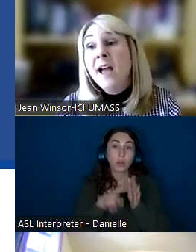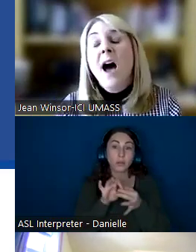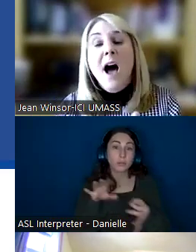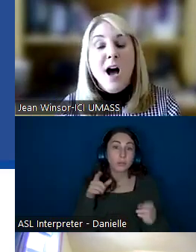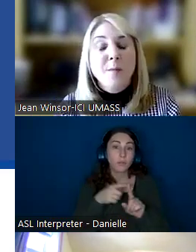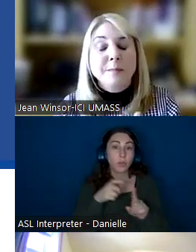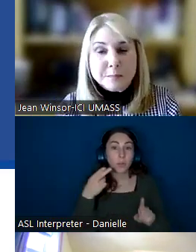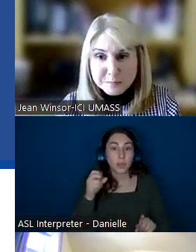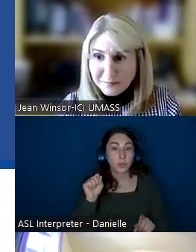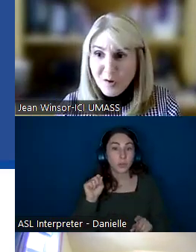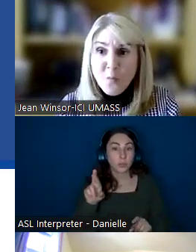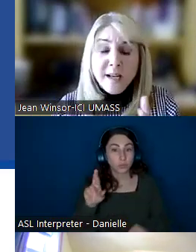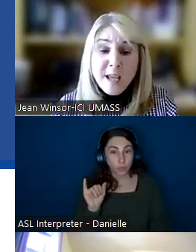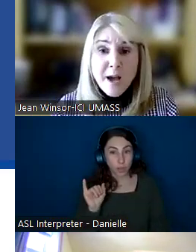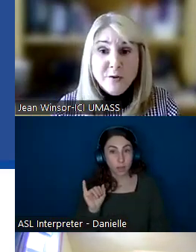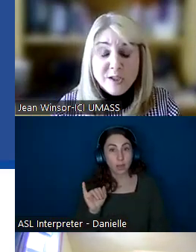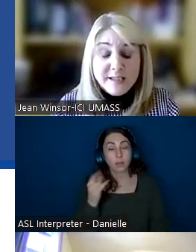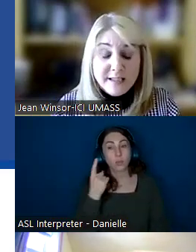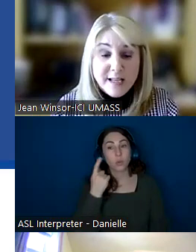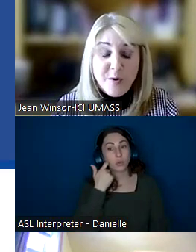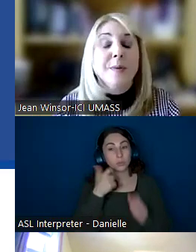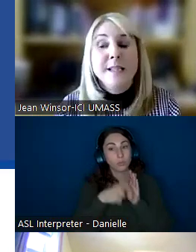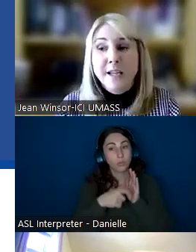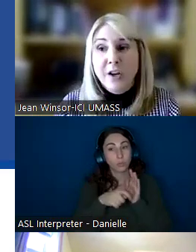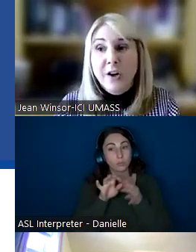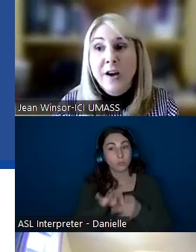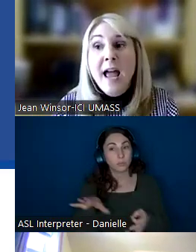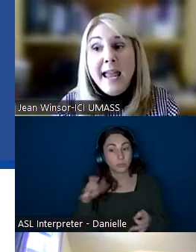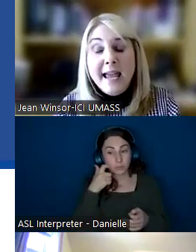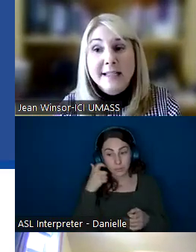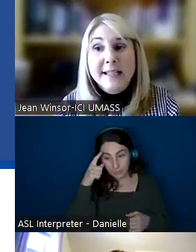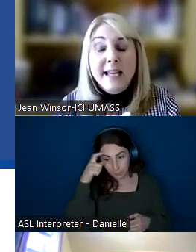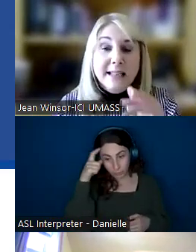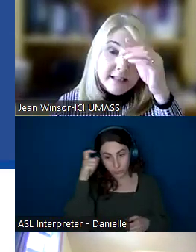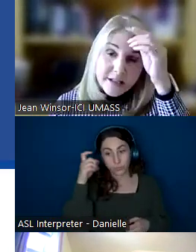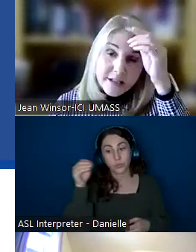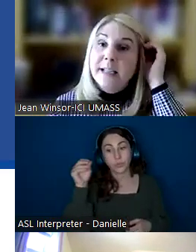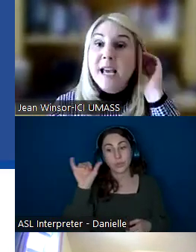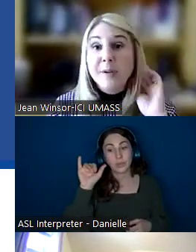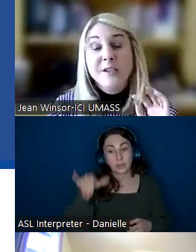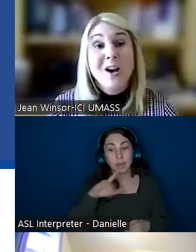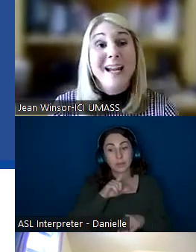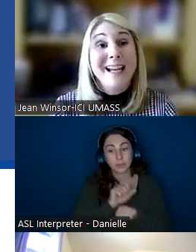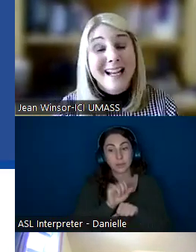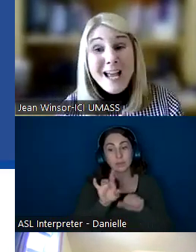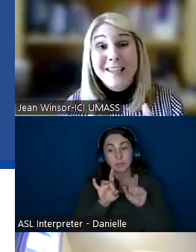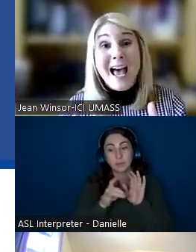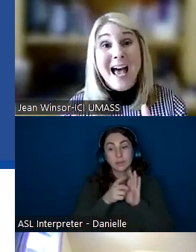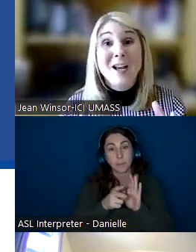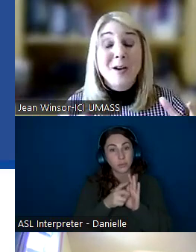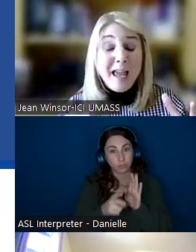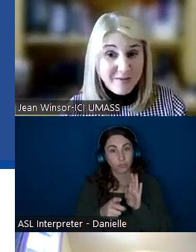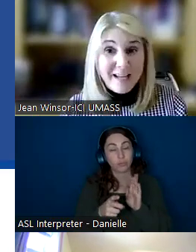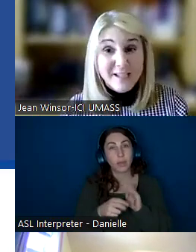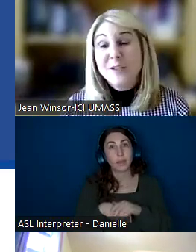HSRI, one came out just this summer in particular, and it literally demonstrated